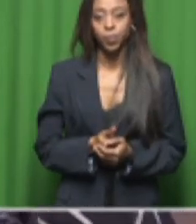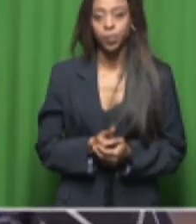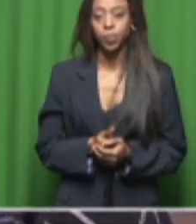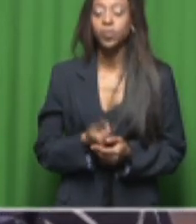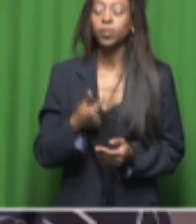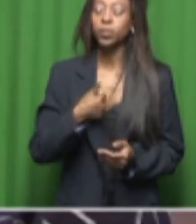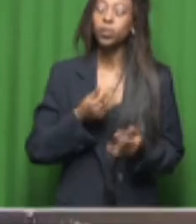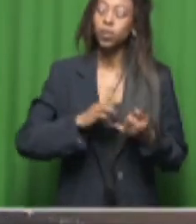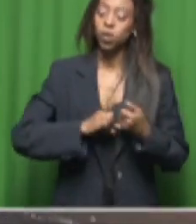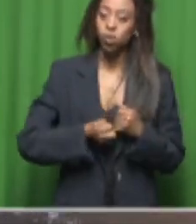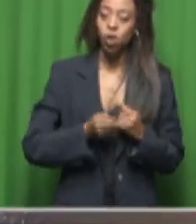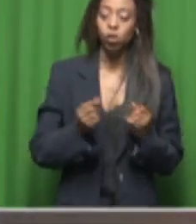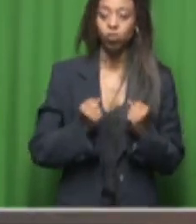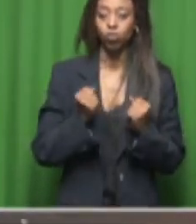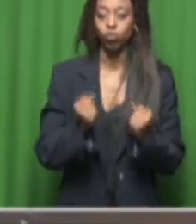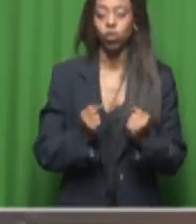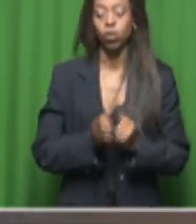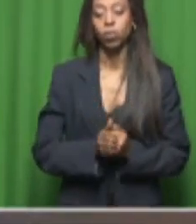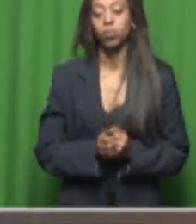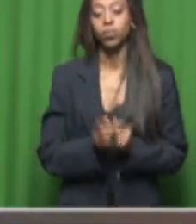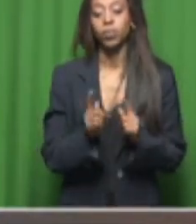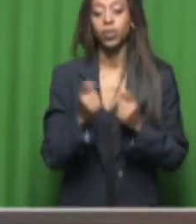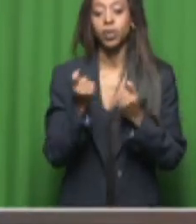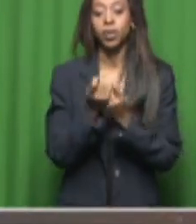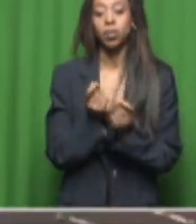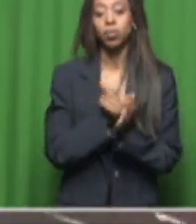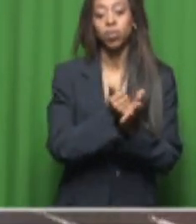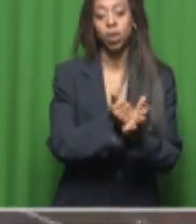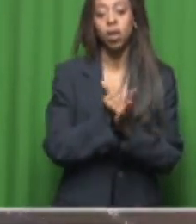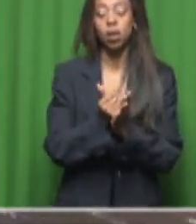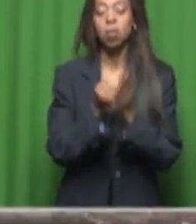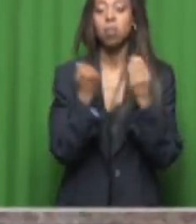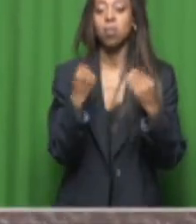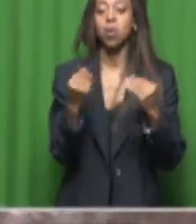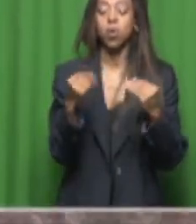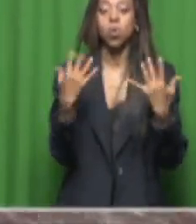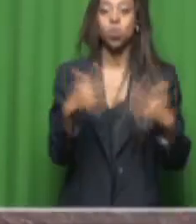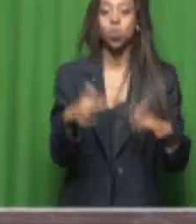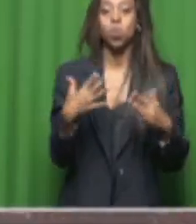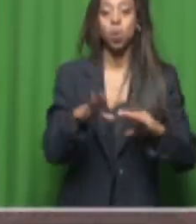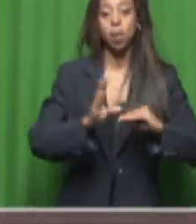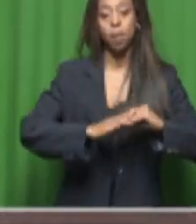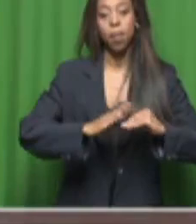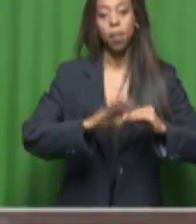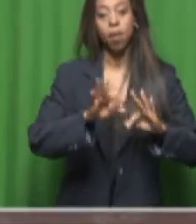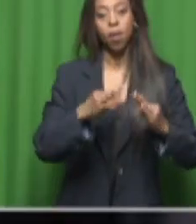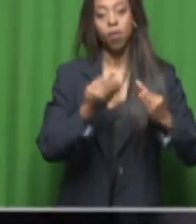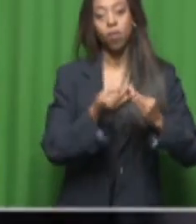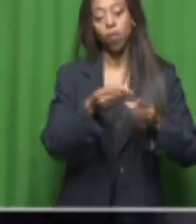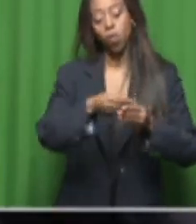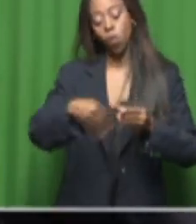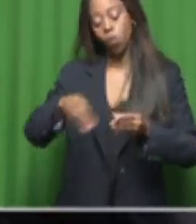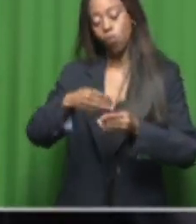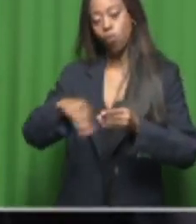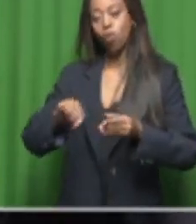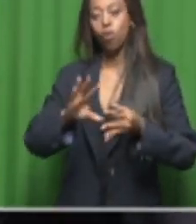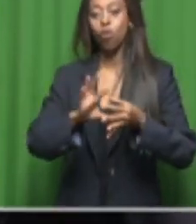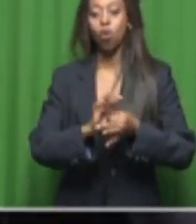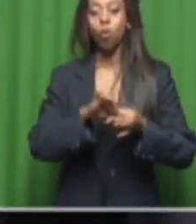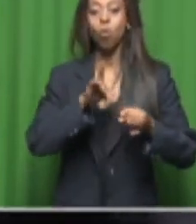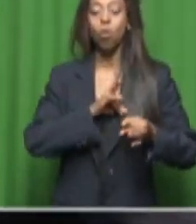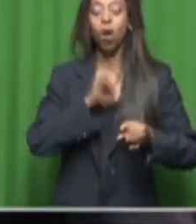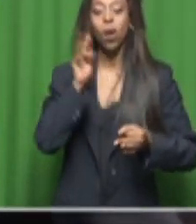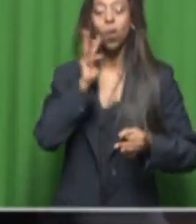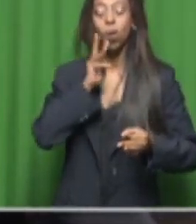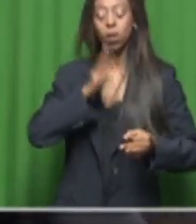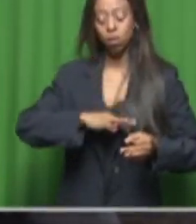will try to be strong. Rescue teams were kept busy evacuating residents from flooded homes. Informal settlements are hit